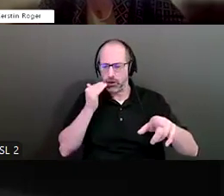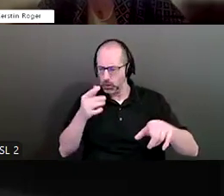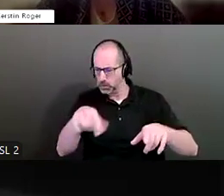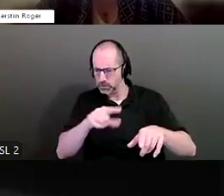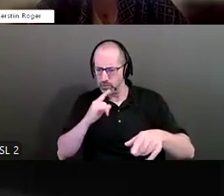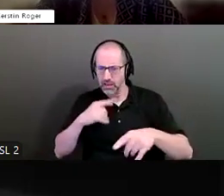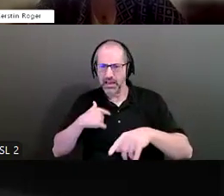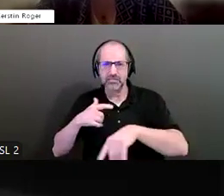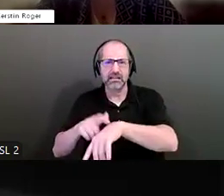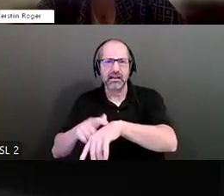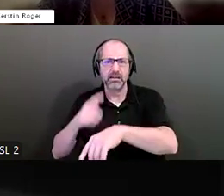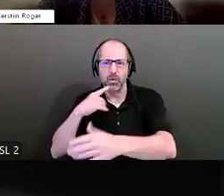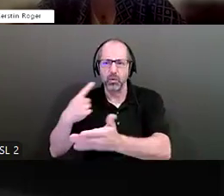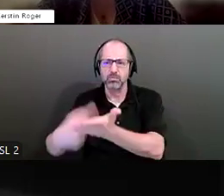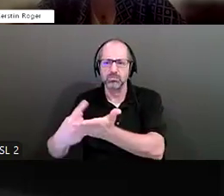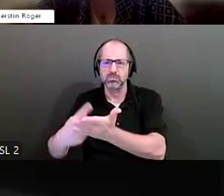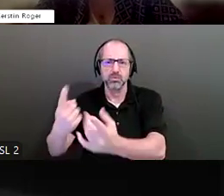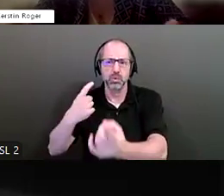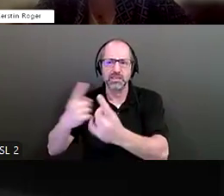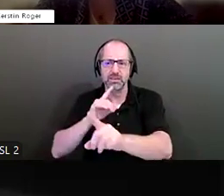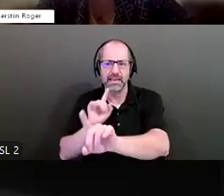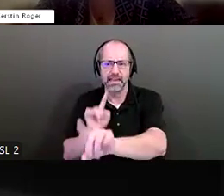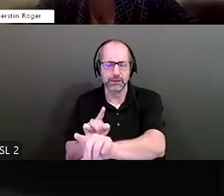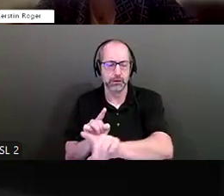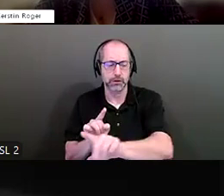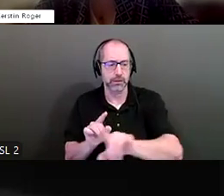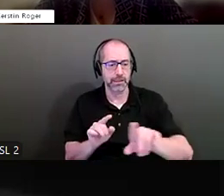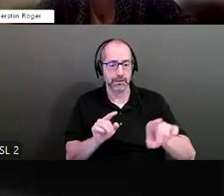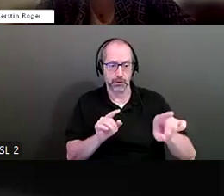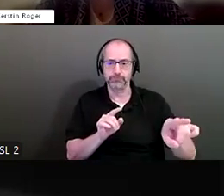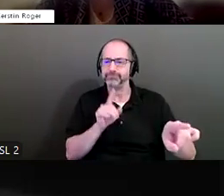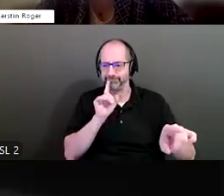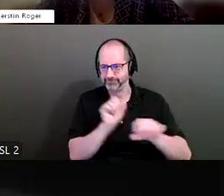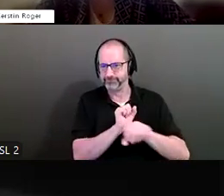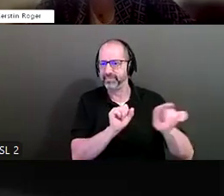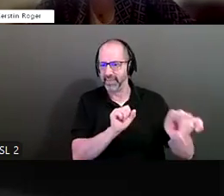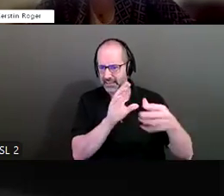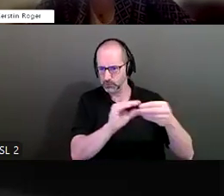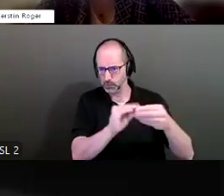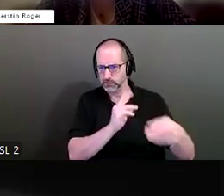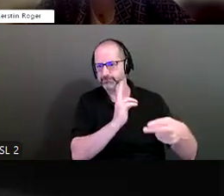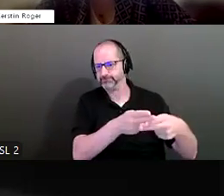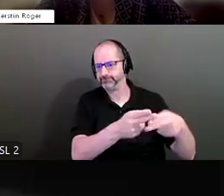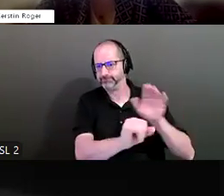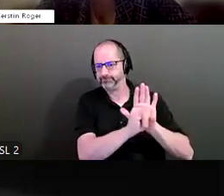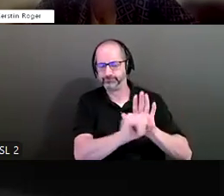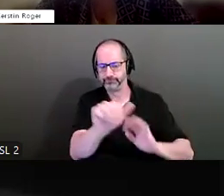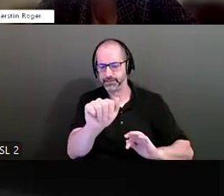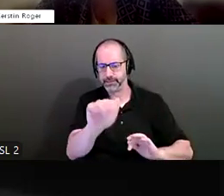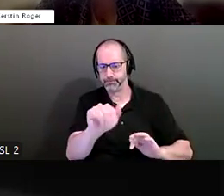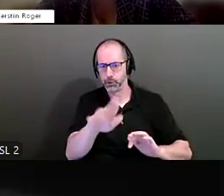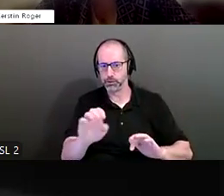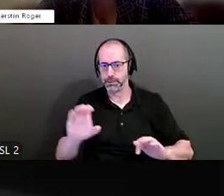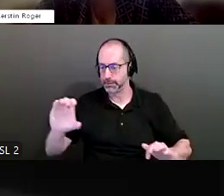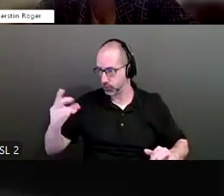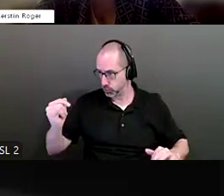I just wanted to add that we would consider this abuse, but also both Christine and I, in